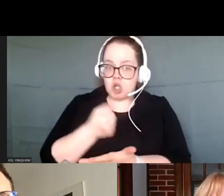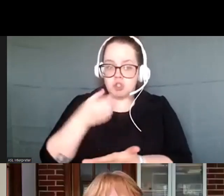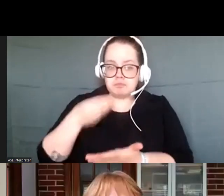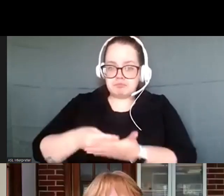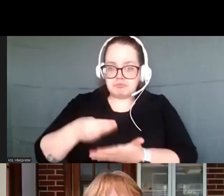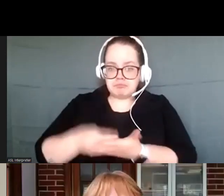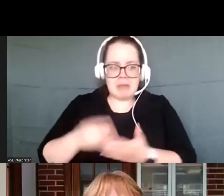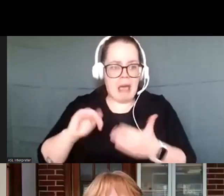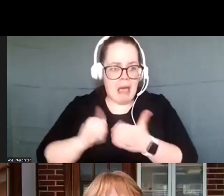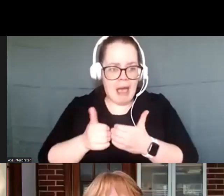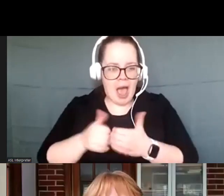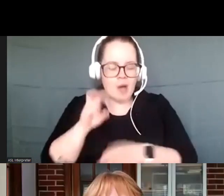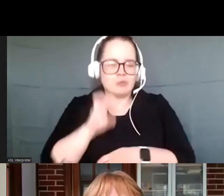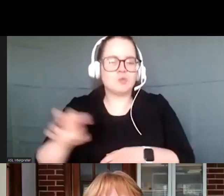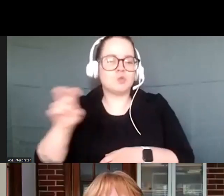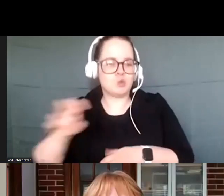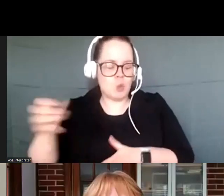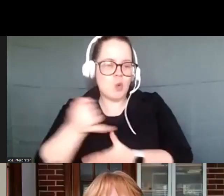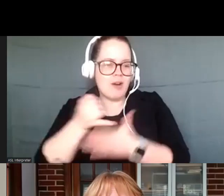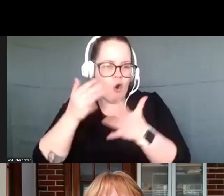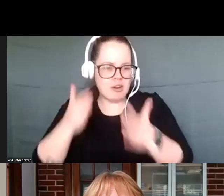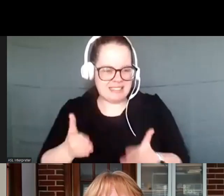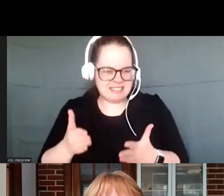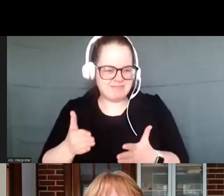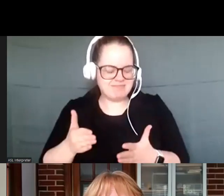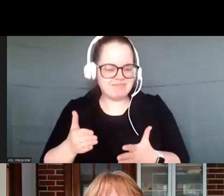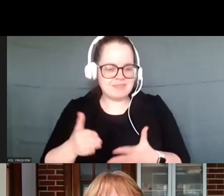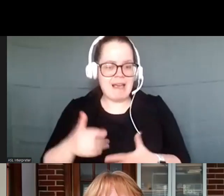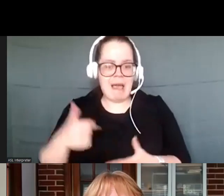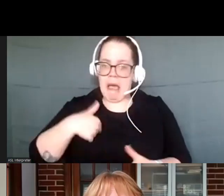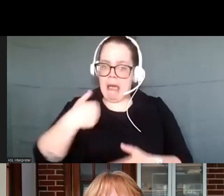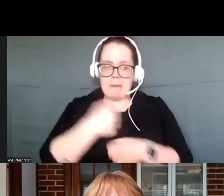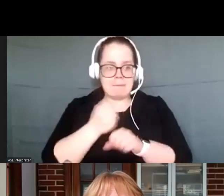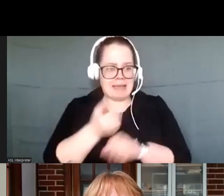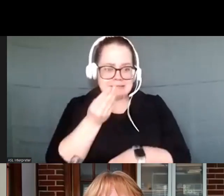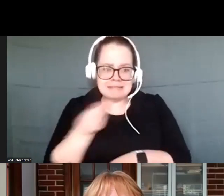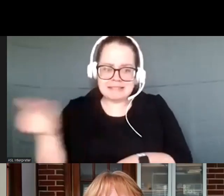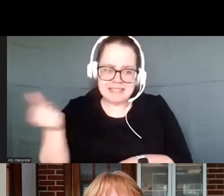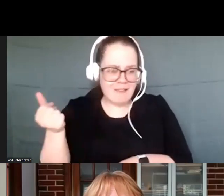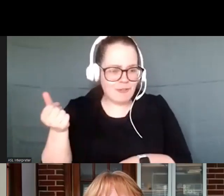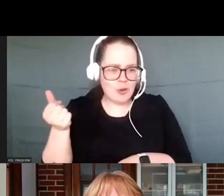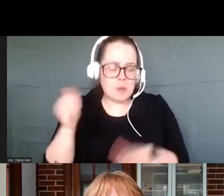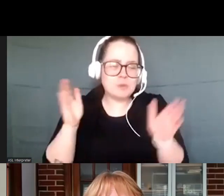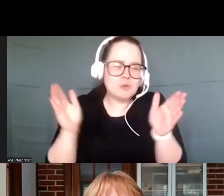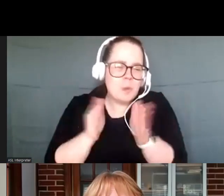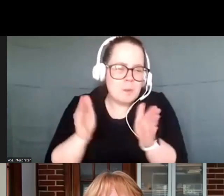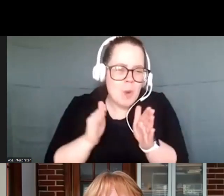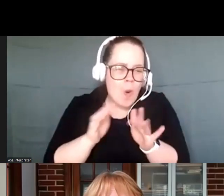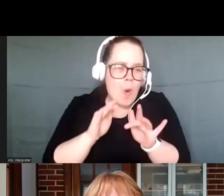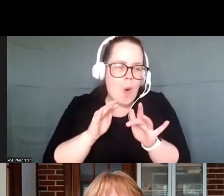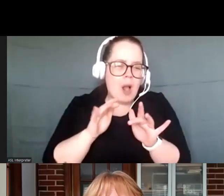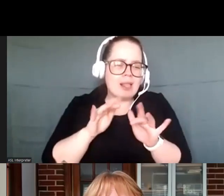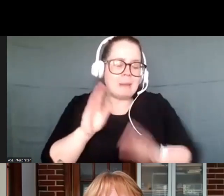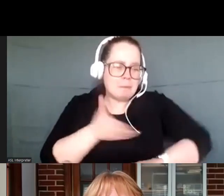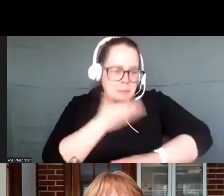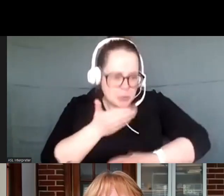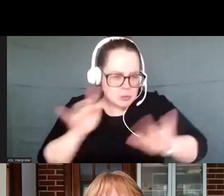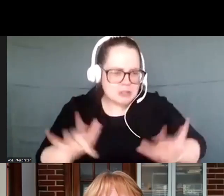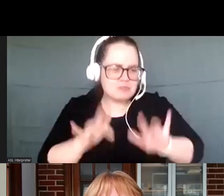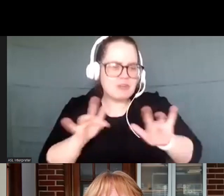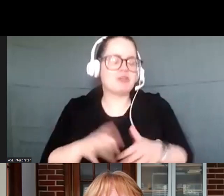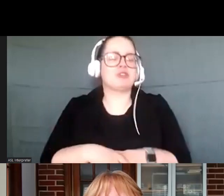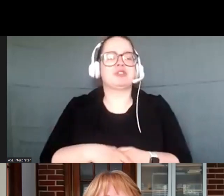touring artist, made many records, produced many more, have done work